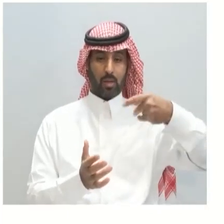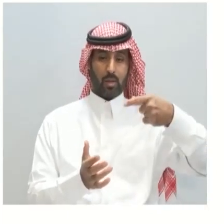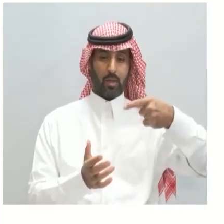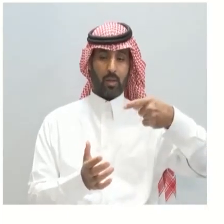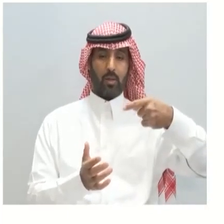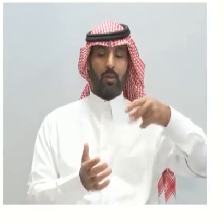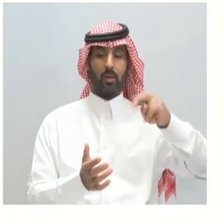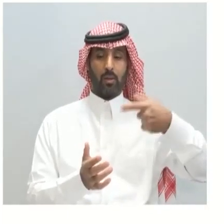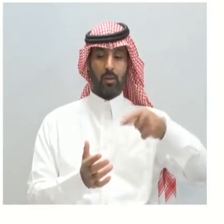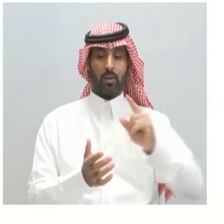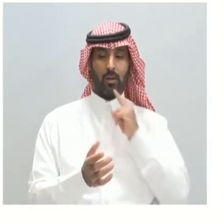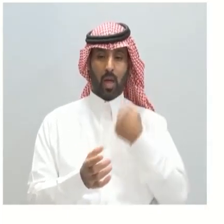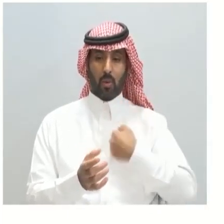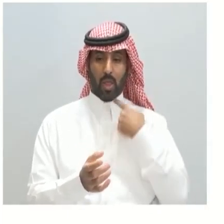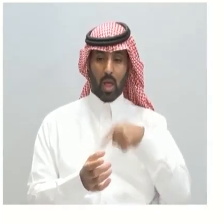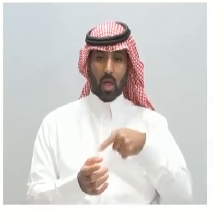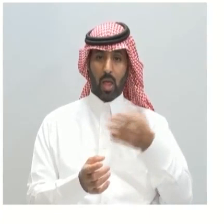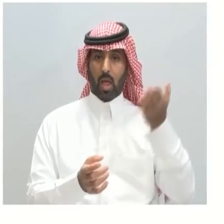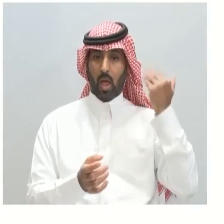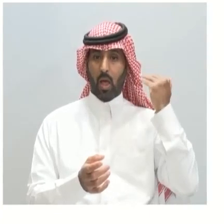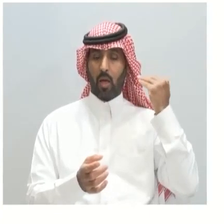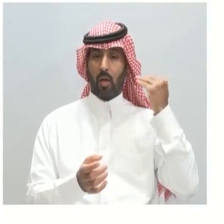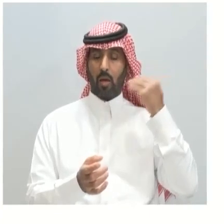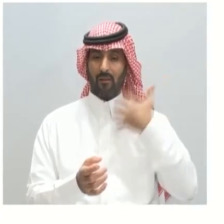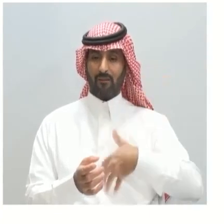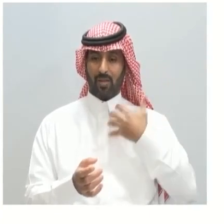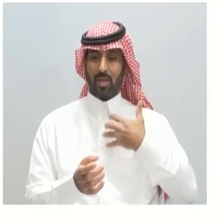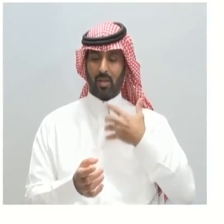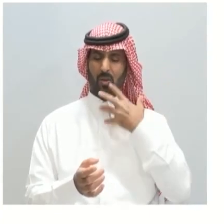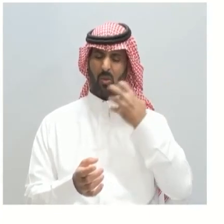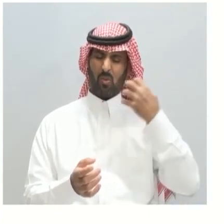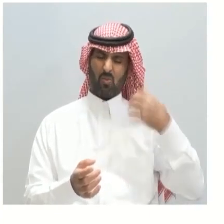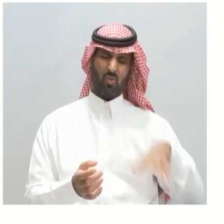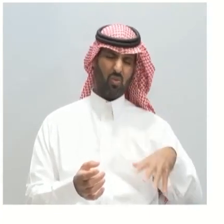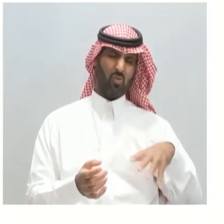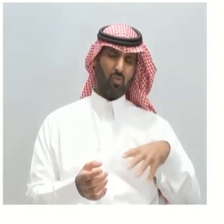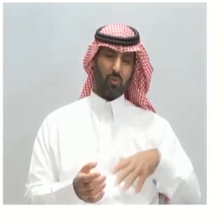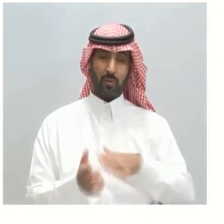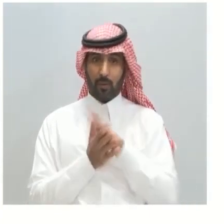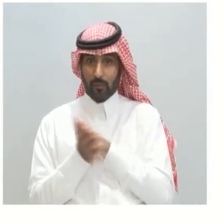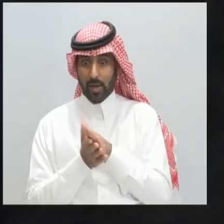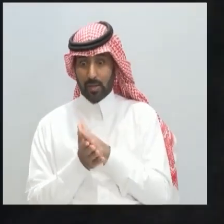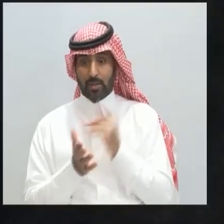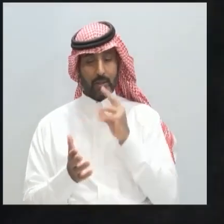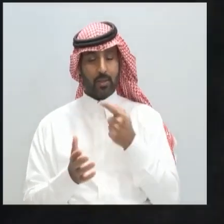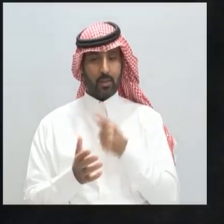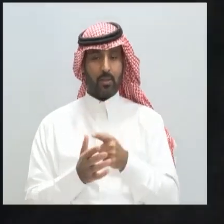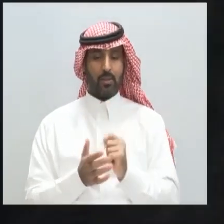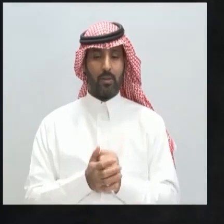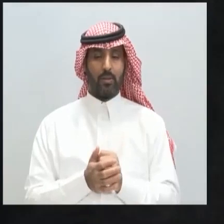present participle. When I feel bored, excited. For example, when